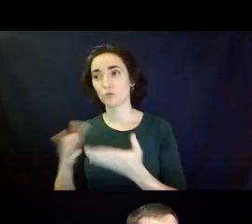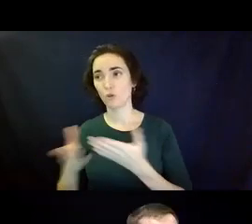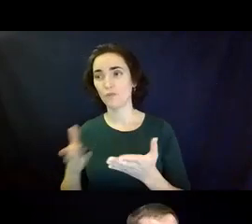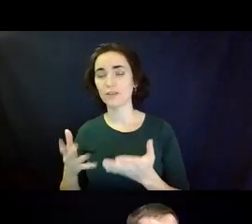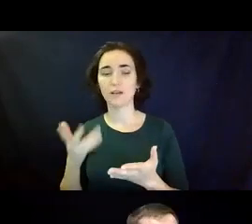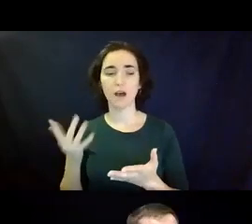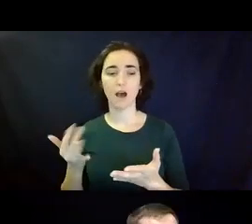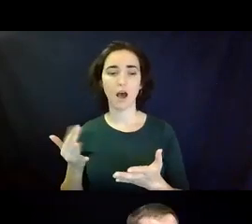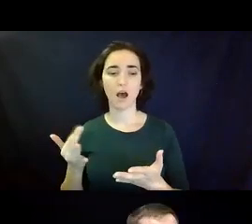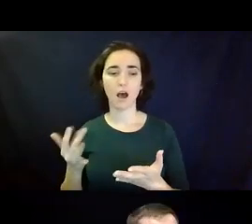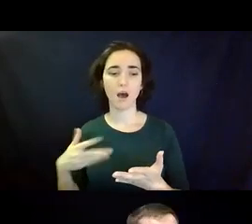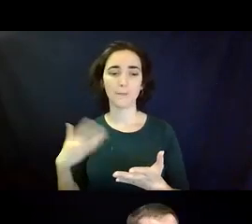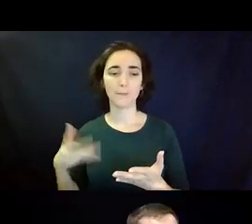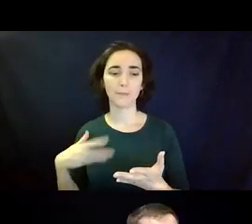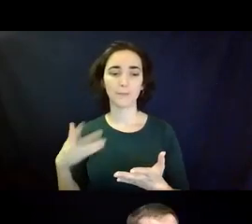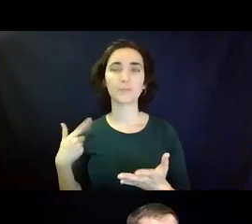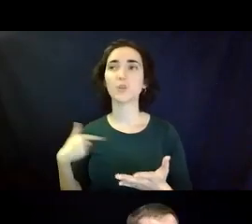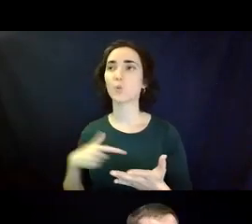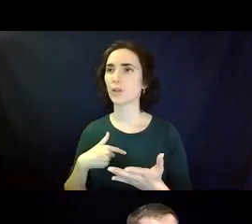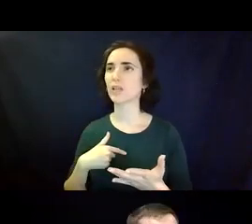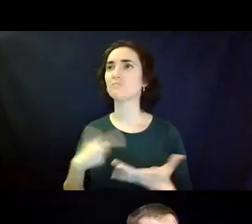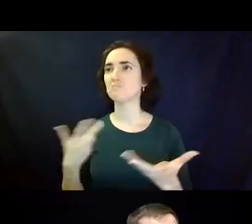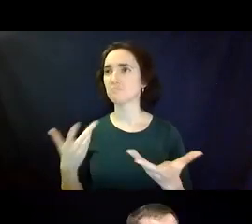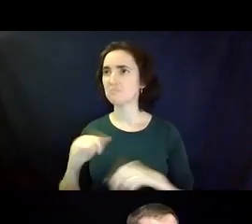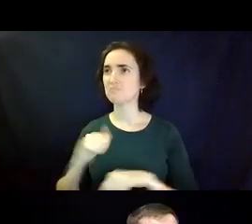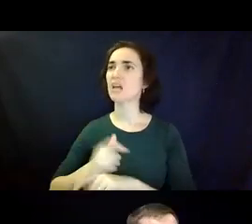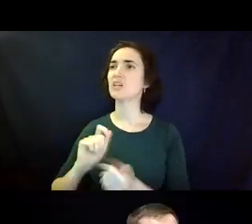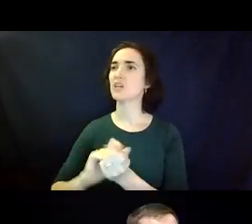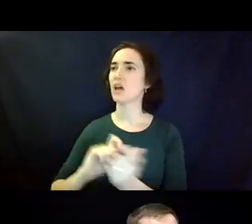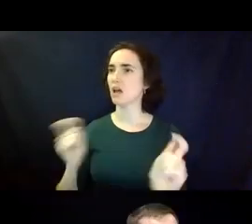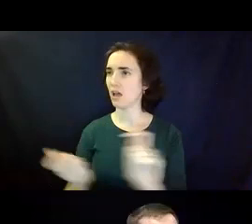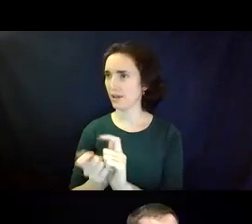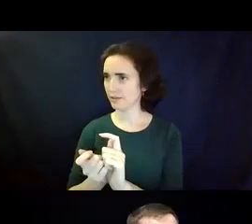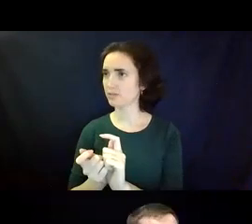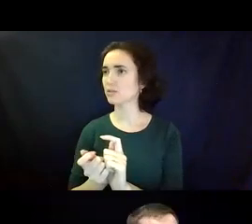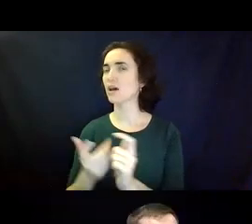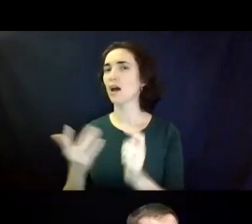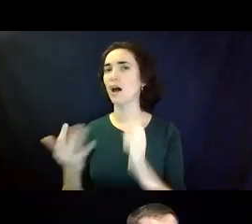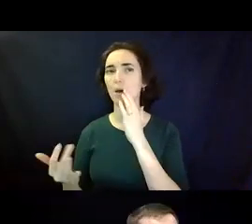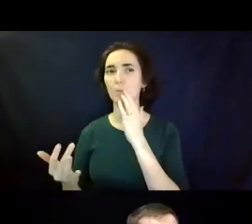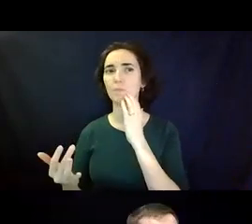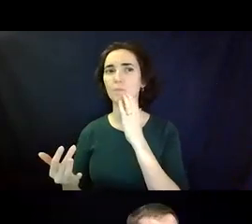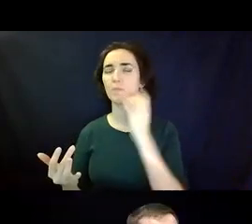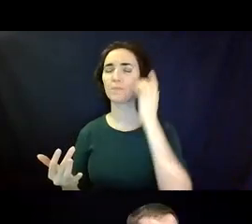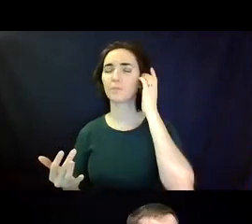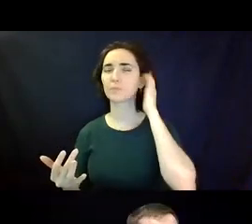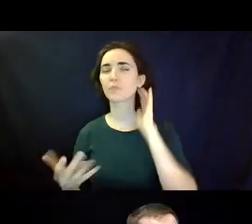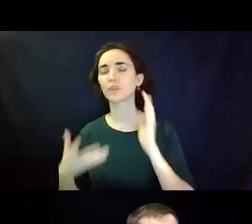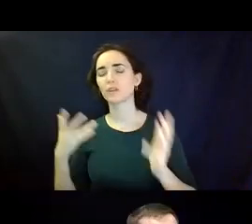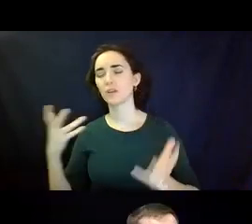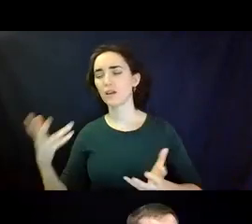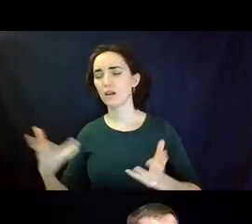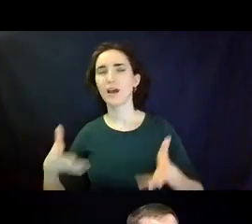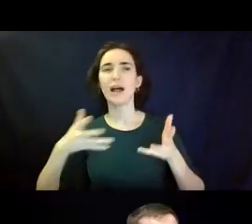we've implemented some changes to allow for family members and